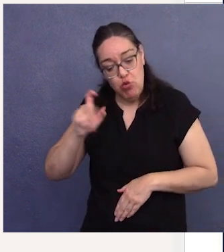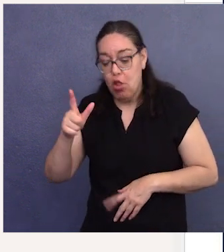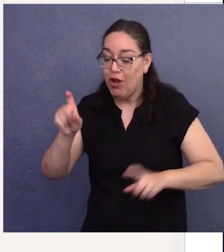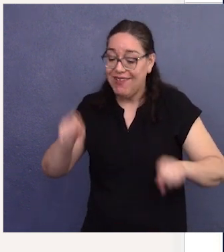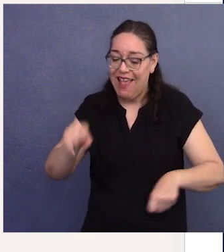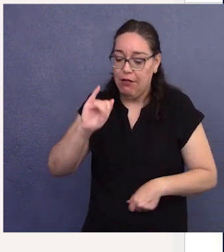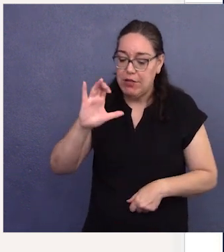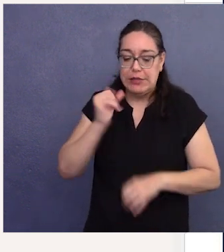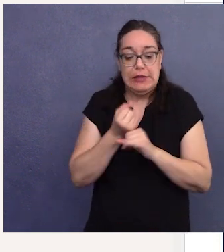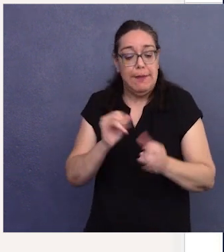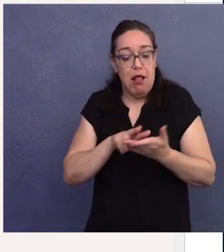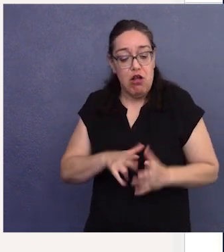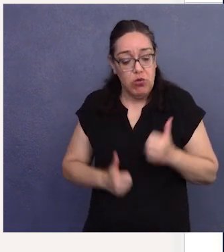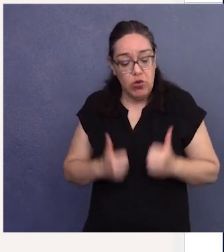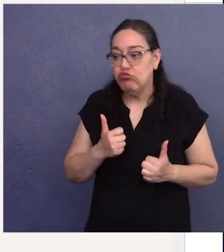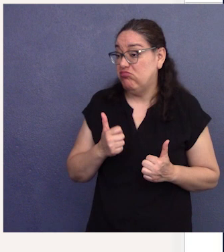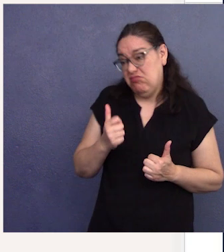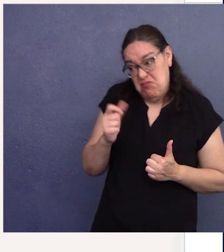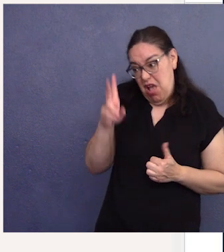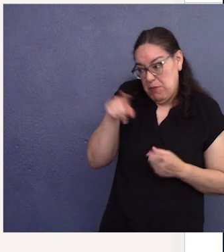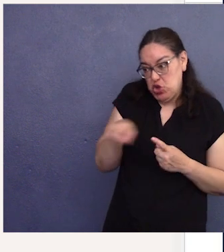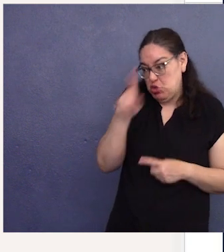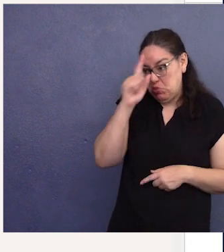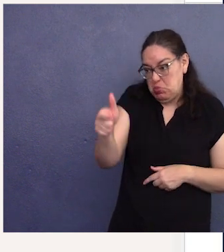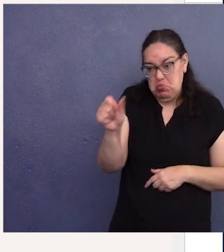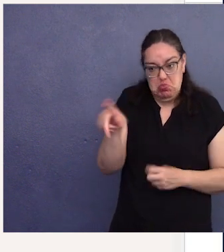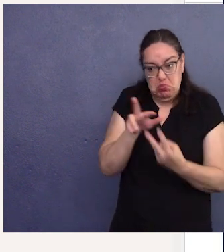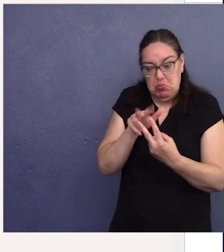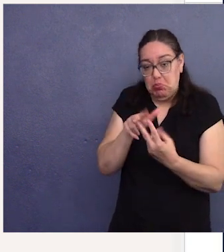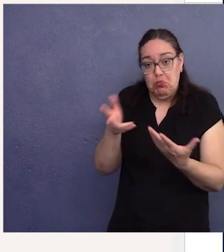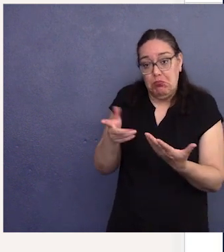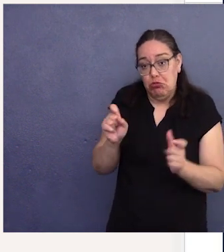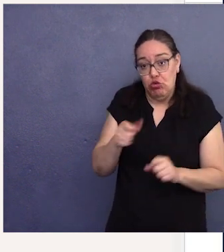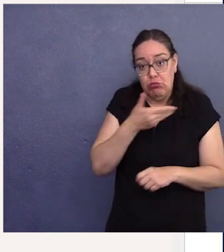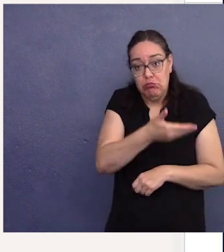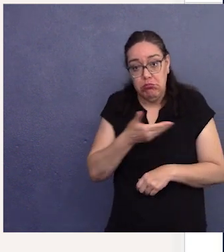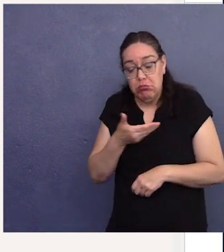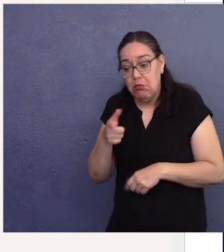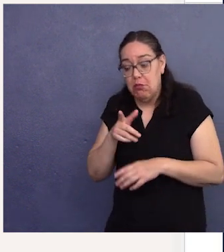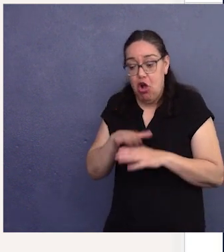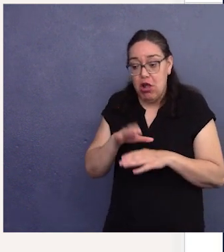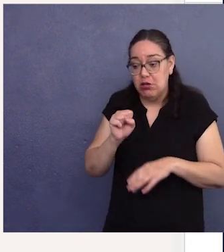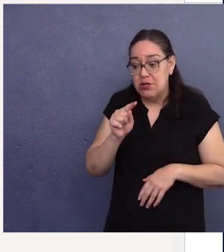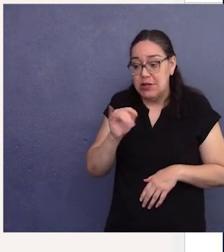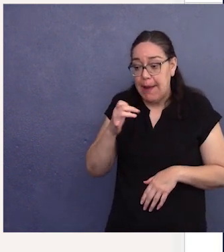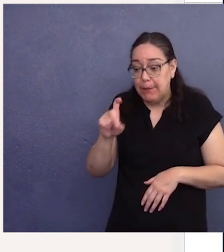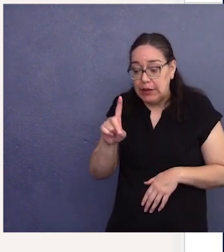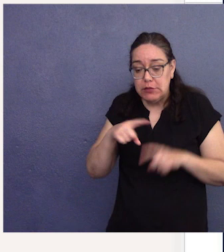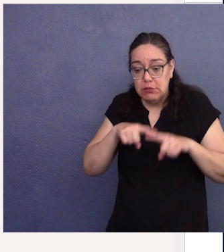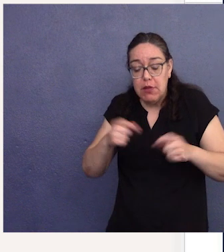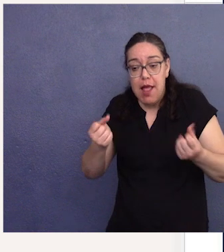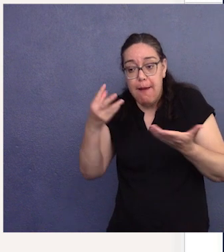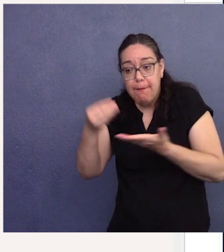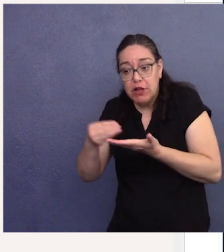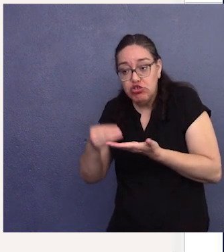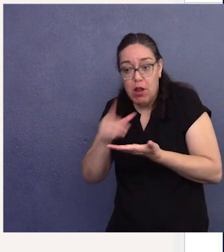contractors? It's up to you. You could do one or the other. You know, you could put them on stipend depending on how much money is going to be